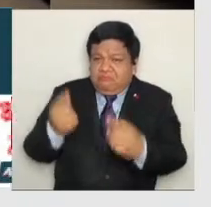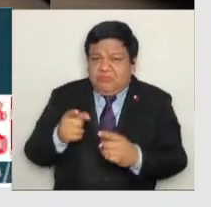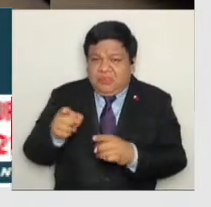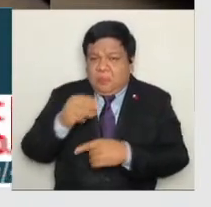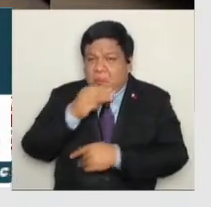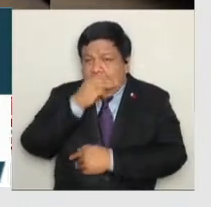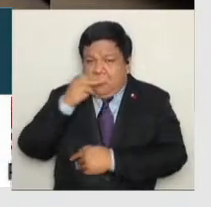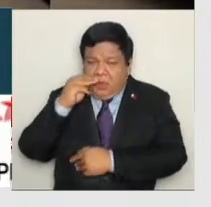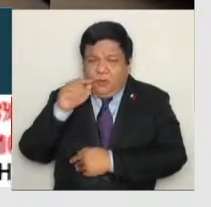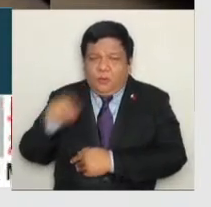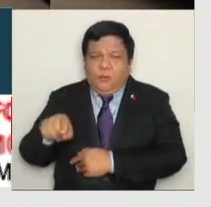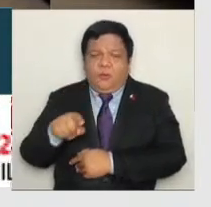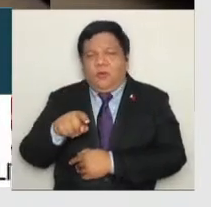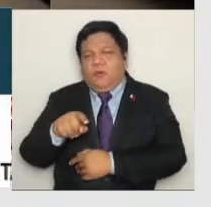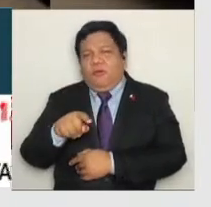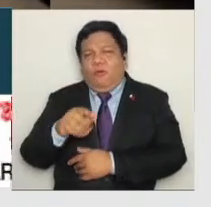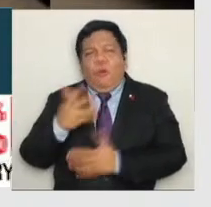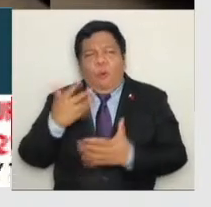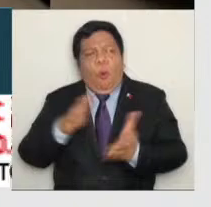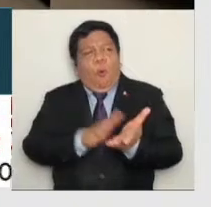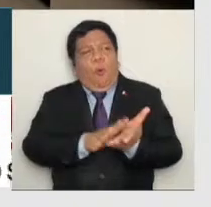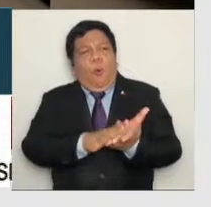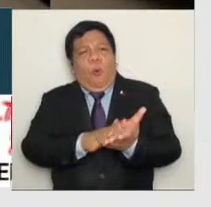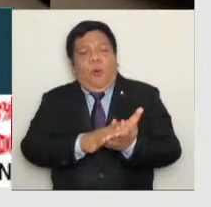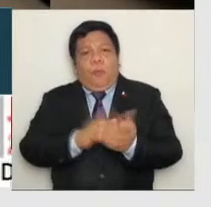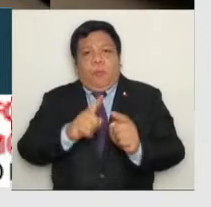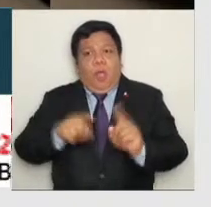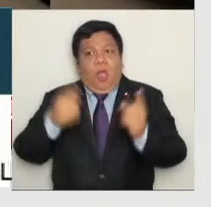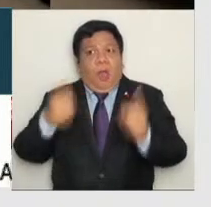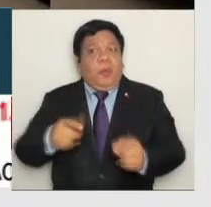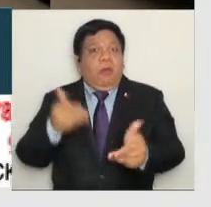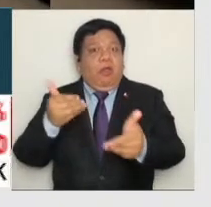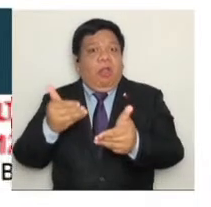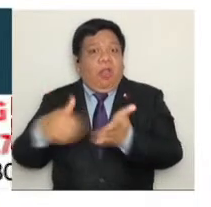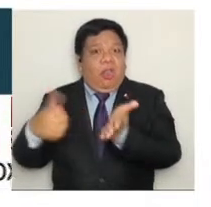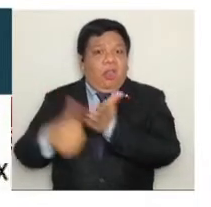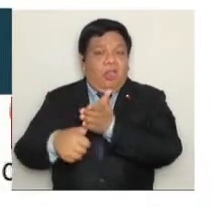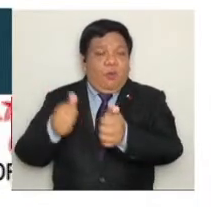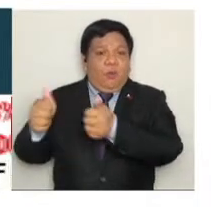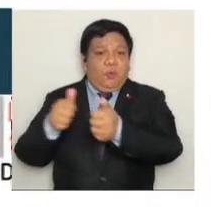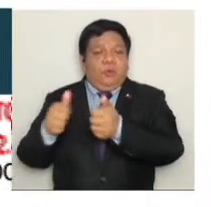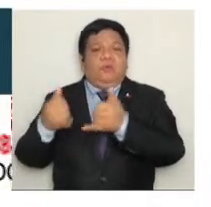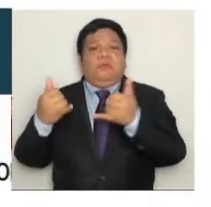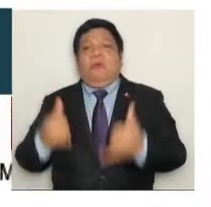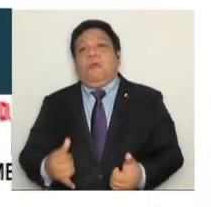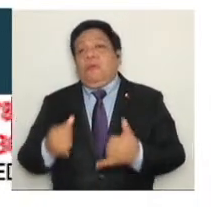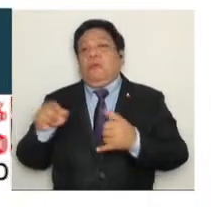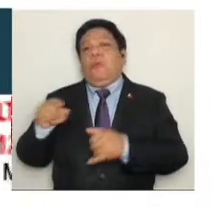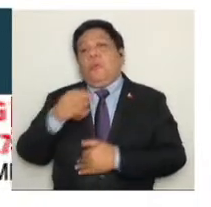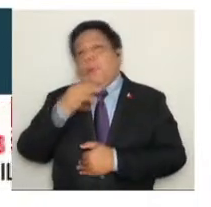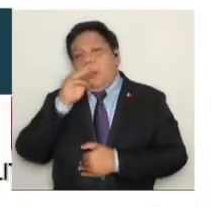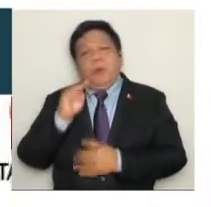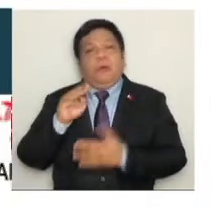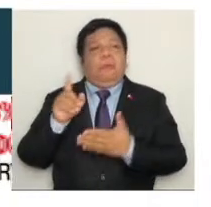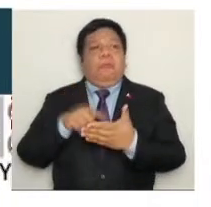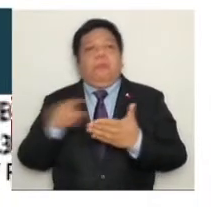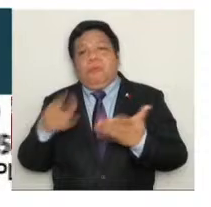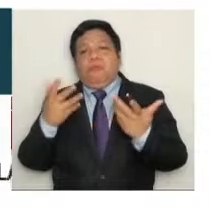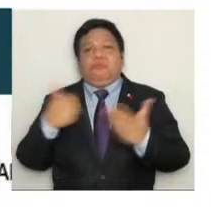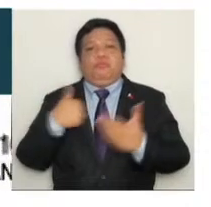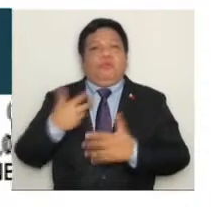nothing but praises for him. And all of a sudden, because it's near election time, he now says that corruption is three times worse